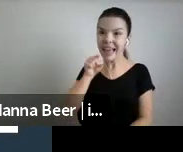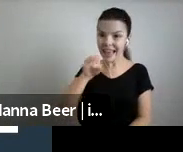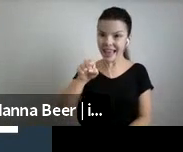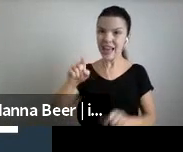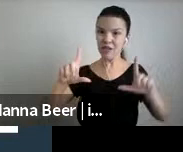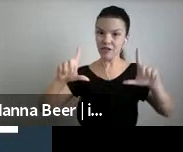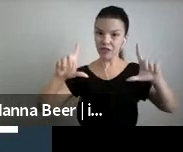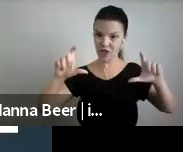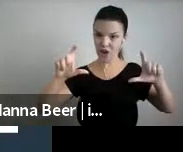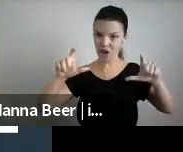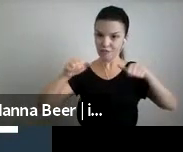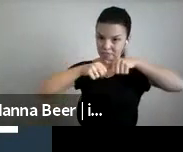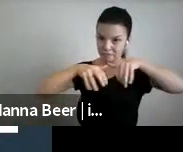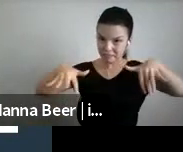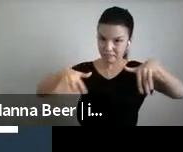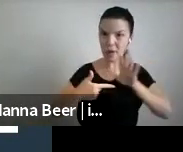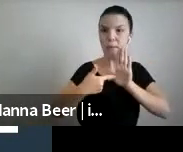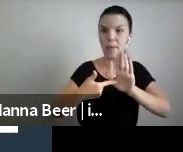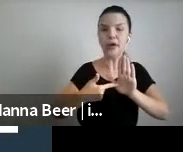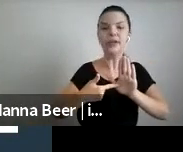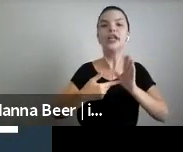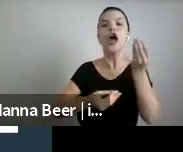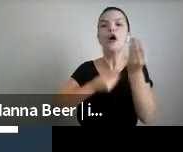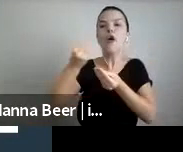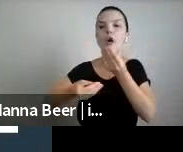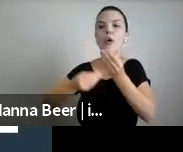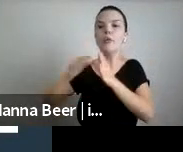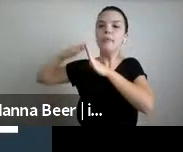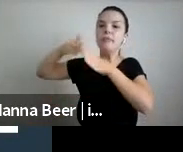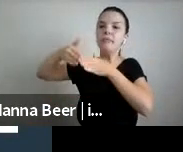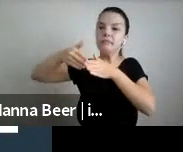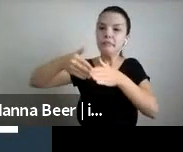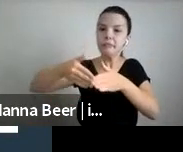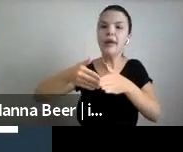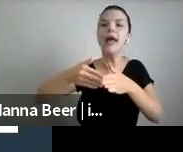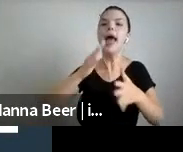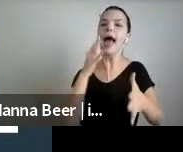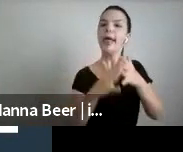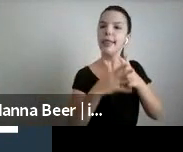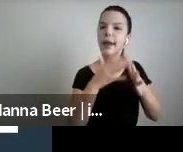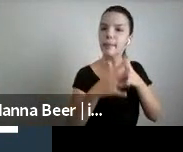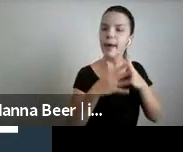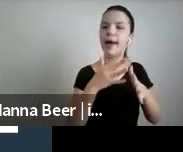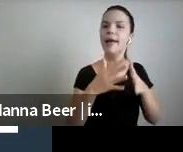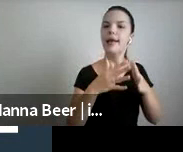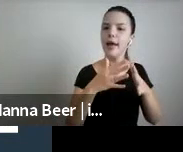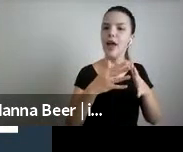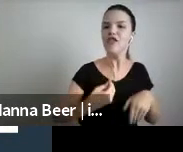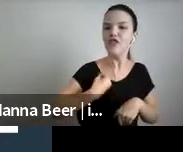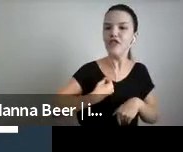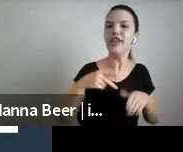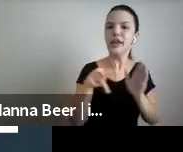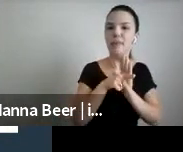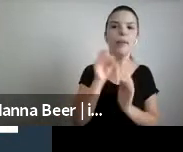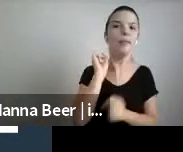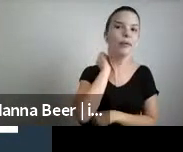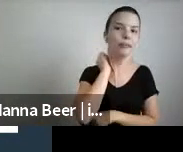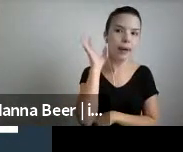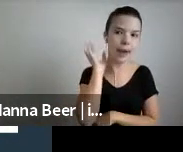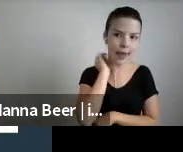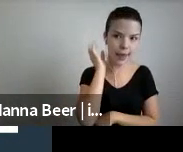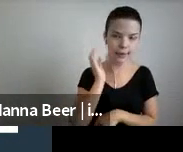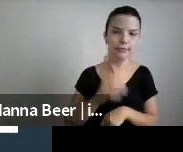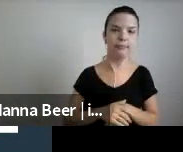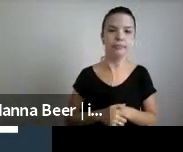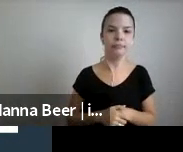ship strike affecting fin and sperm whales. The marine protected area, this sort